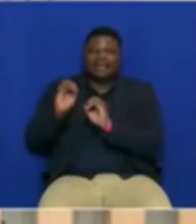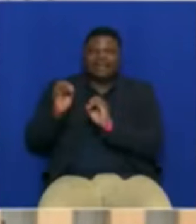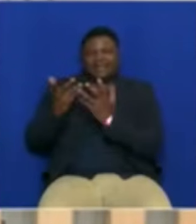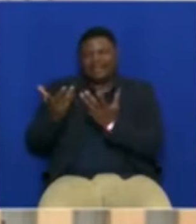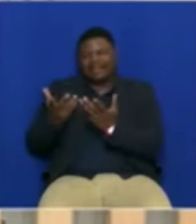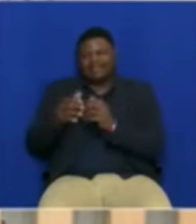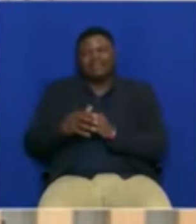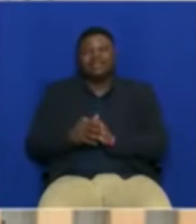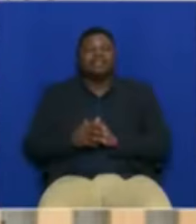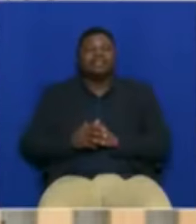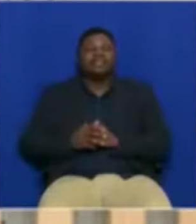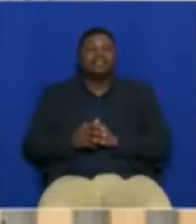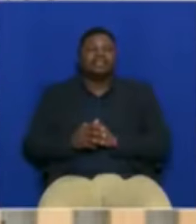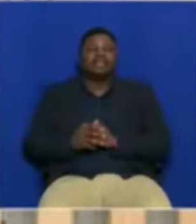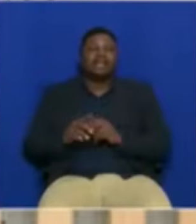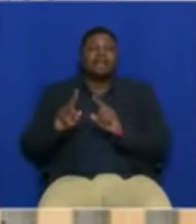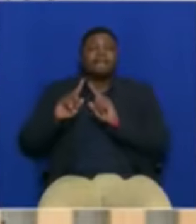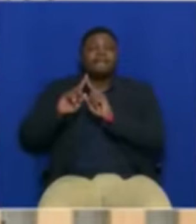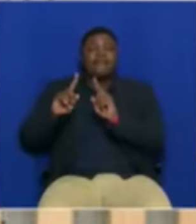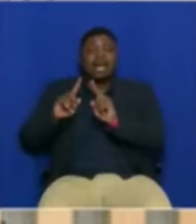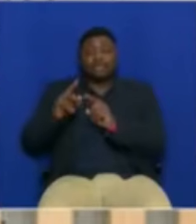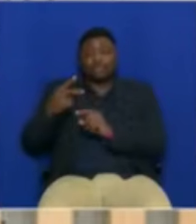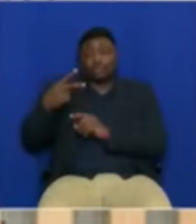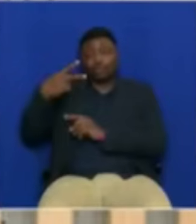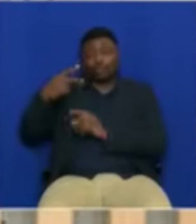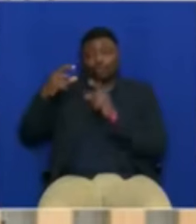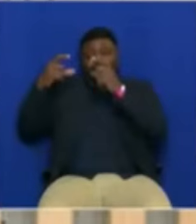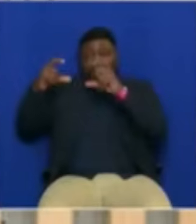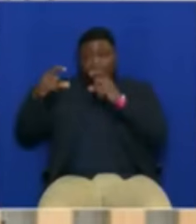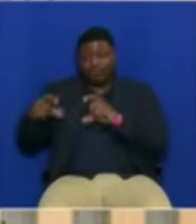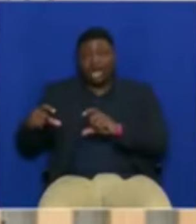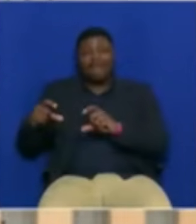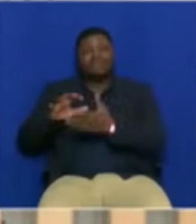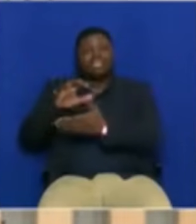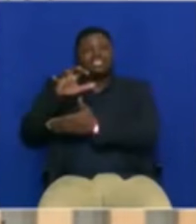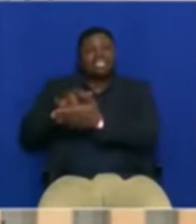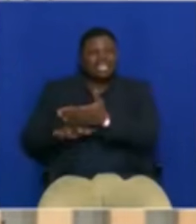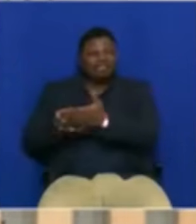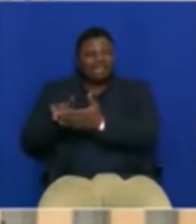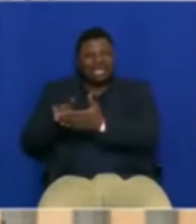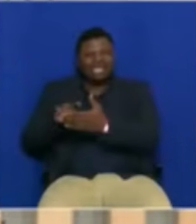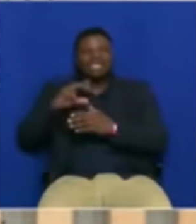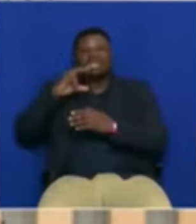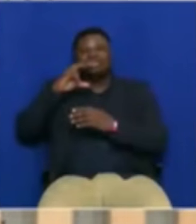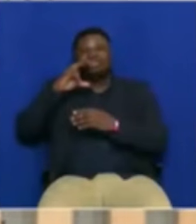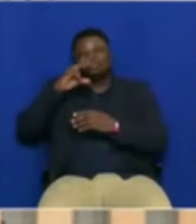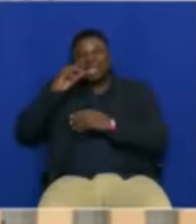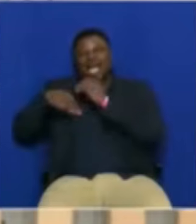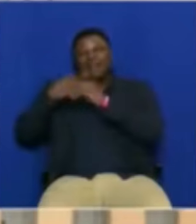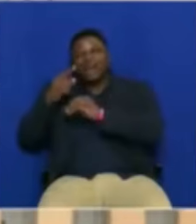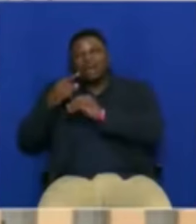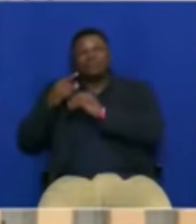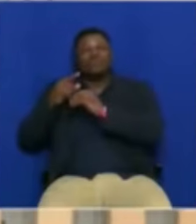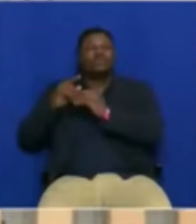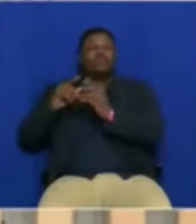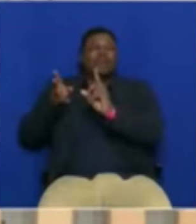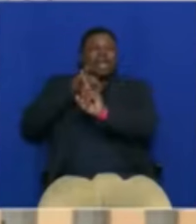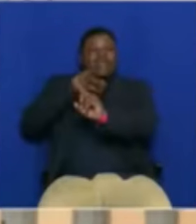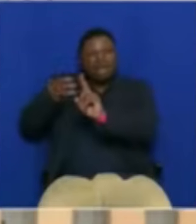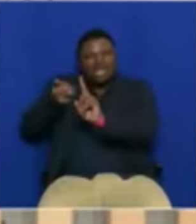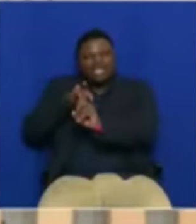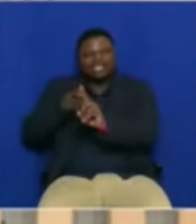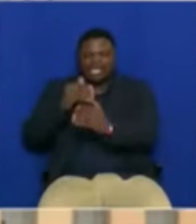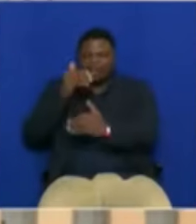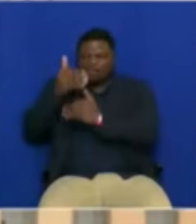Mr. Adams' statement, Yes. where he speaks of manipulation of Yes. processes, and then how the other